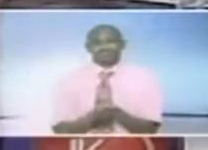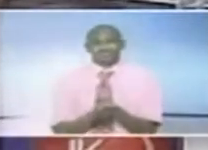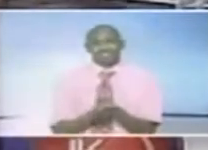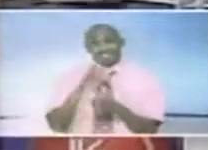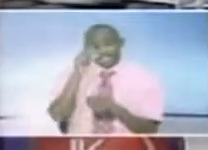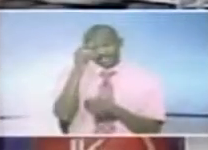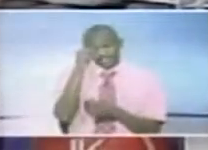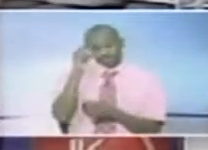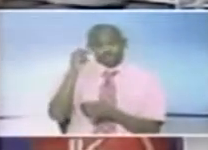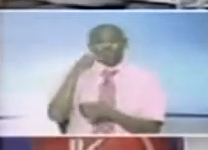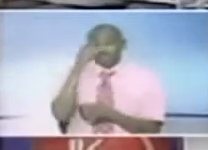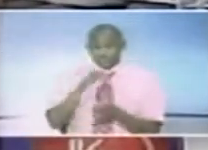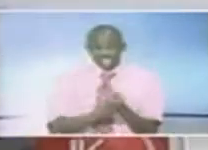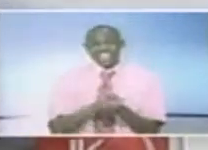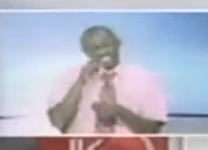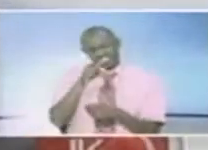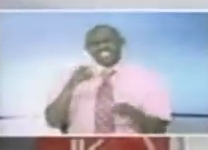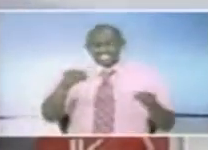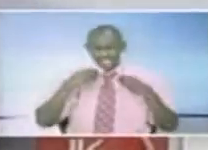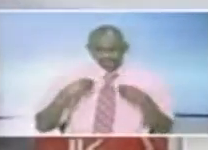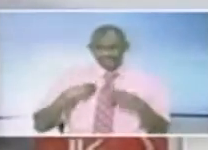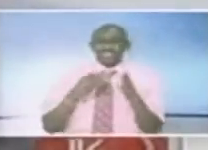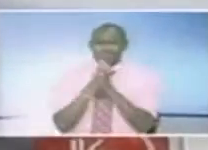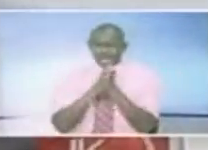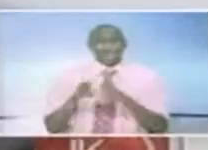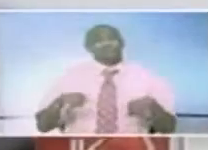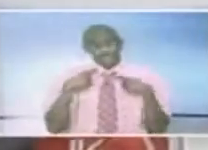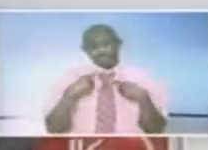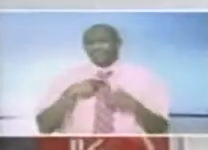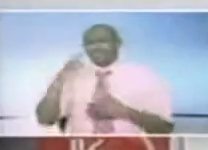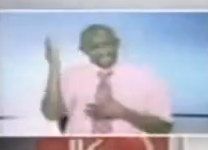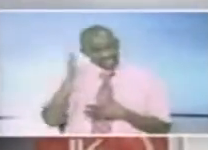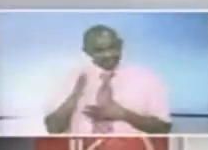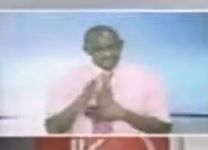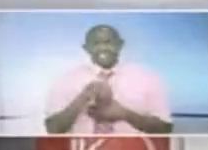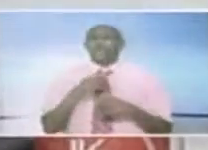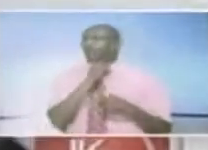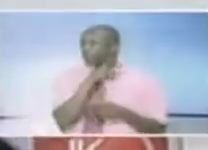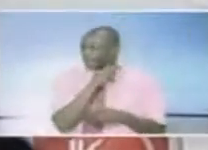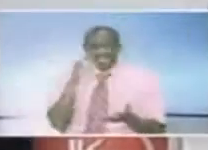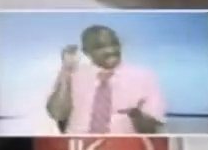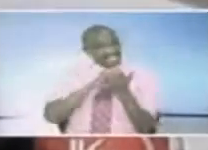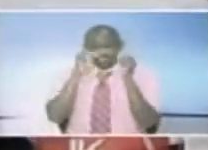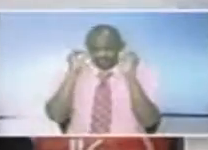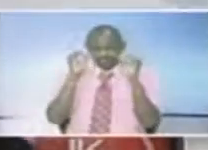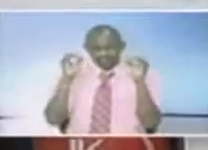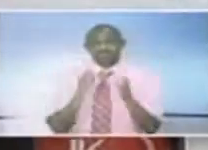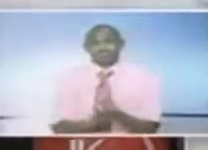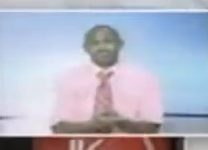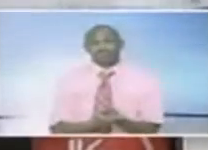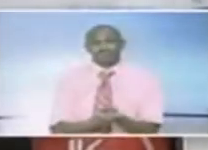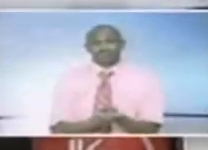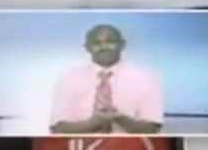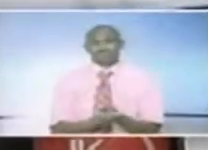Danson Kamande, Goge has given me the morale of life. I will not complain again. I will